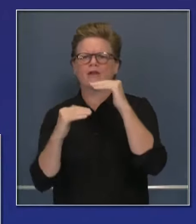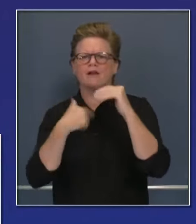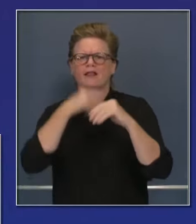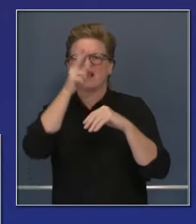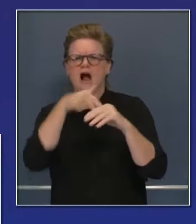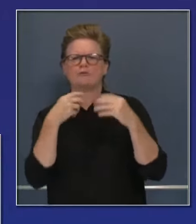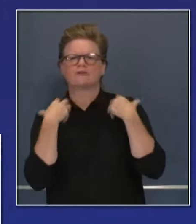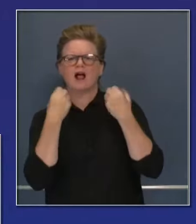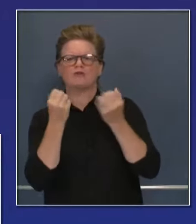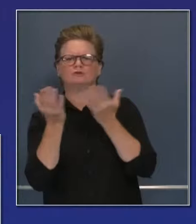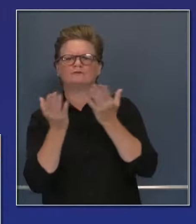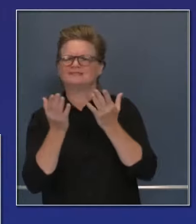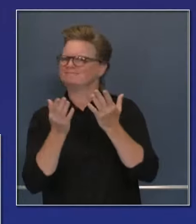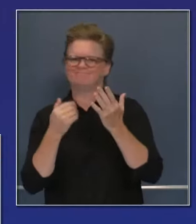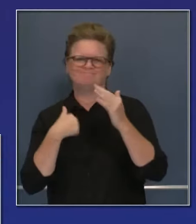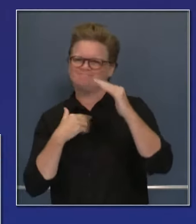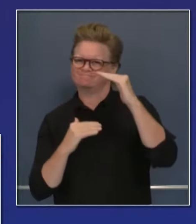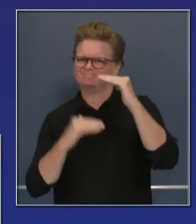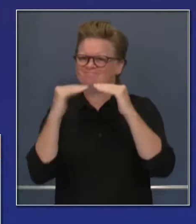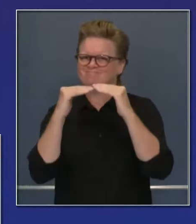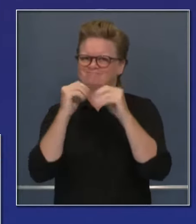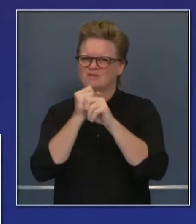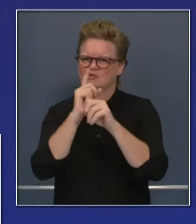I'll turn it back to the governor. Thank you.